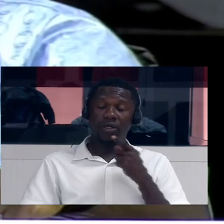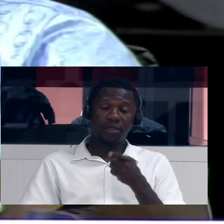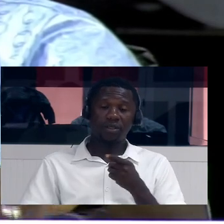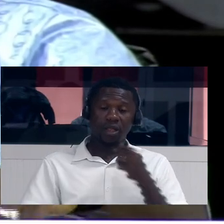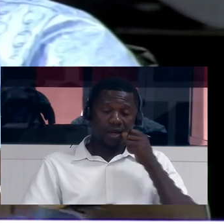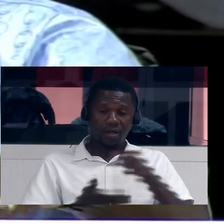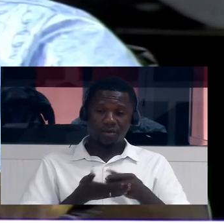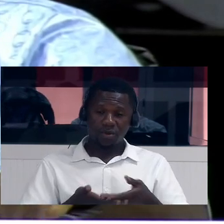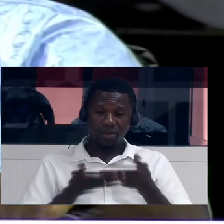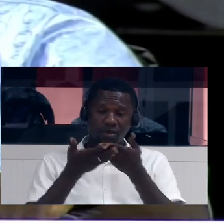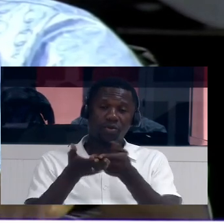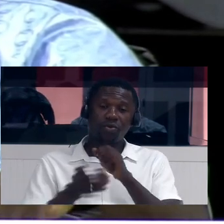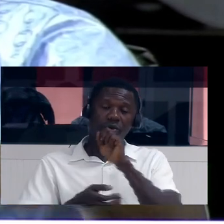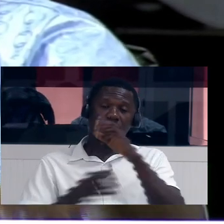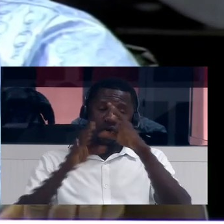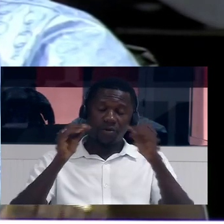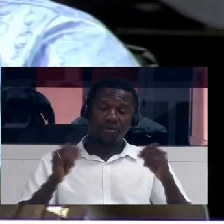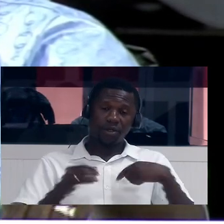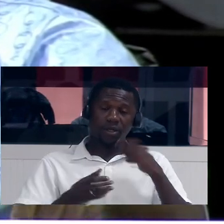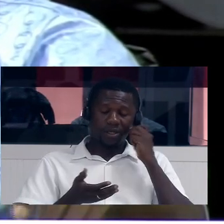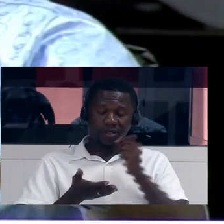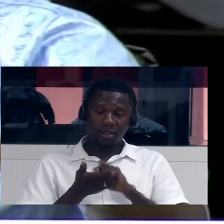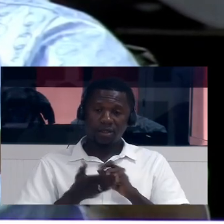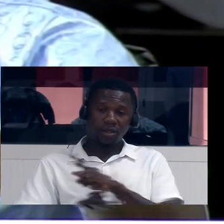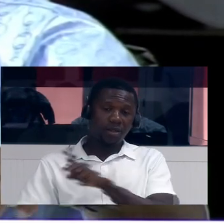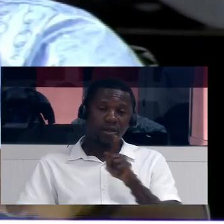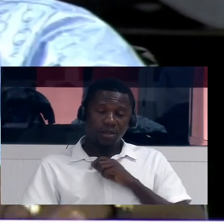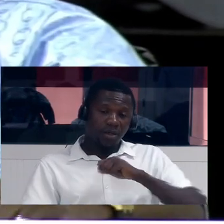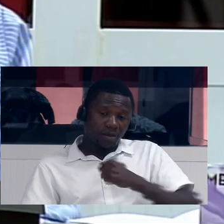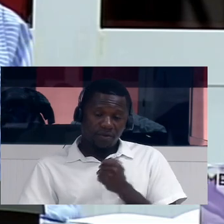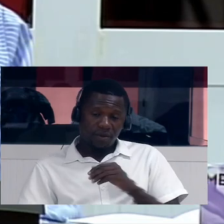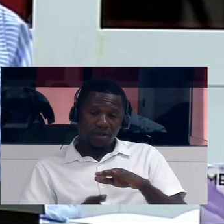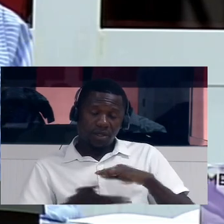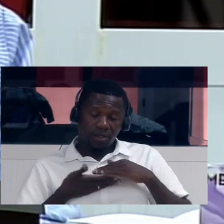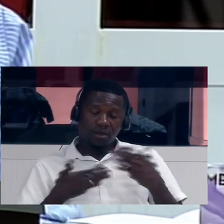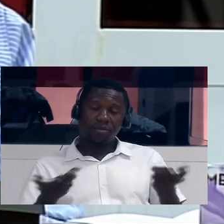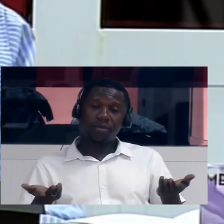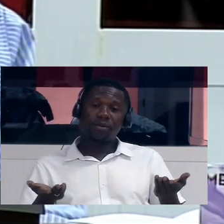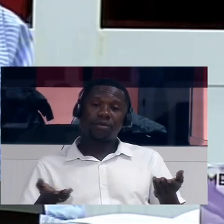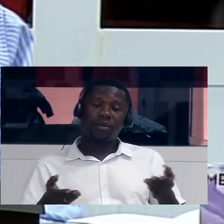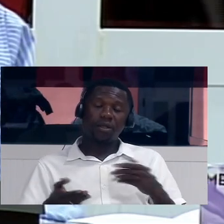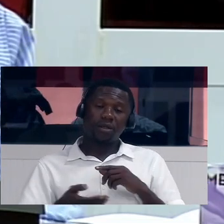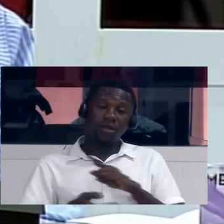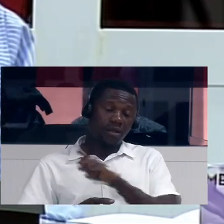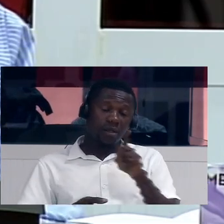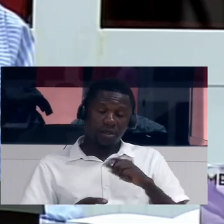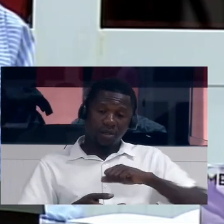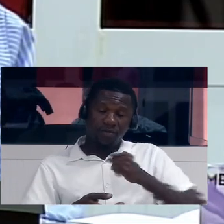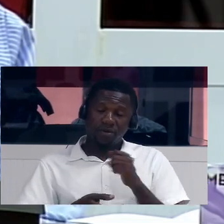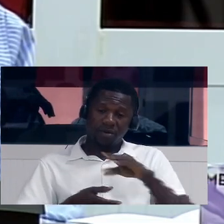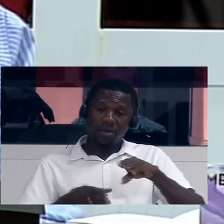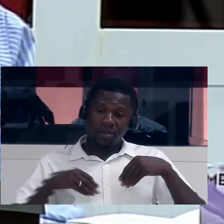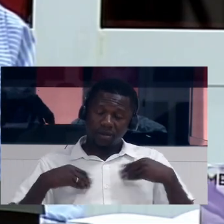your offices by the secretary, they refused to accept it. Do you say to that?